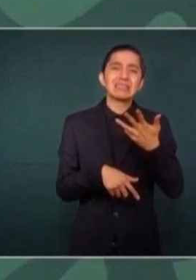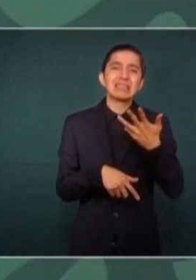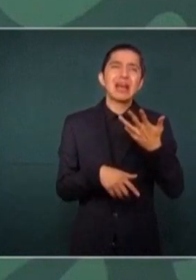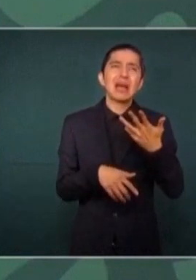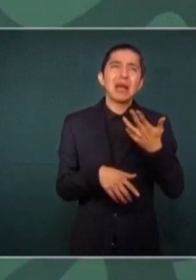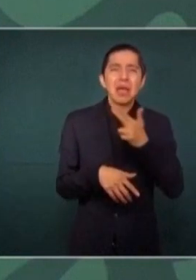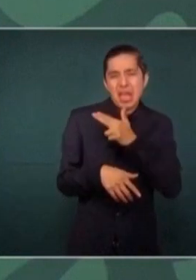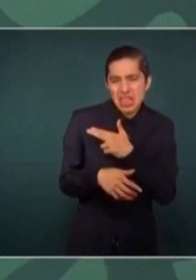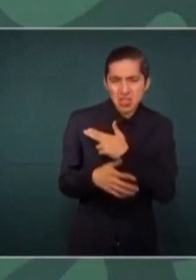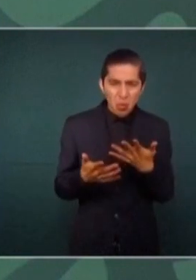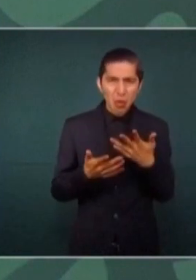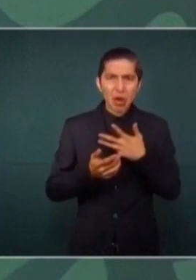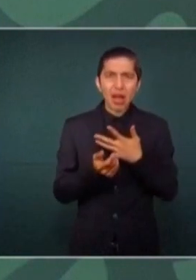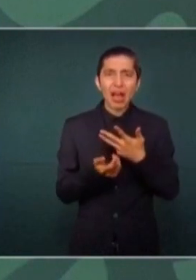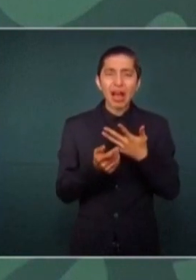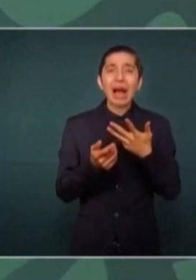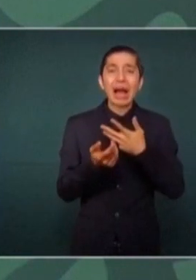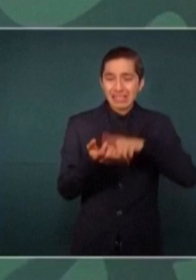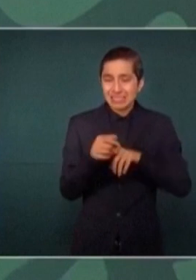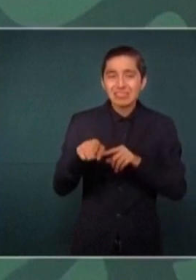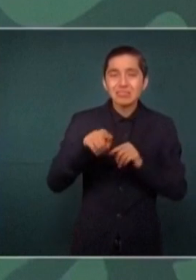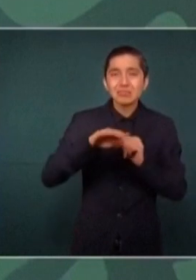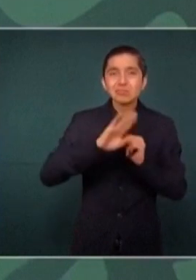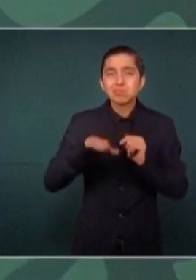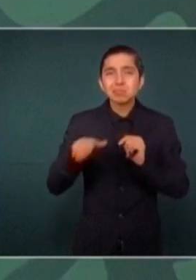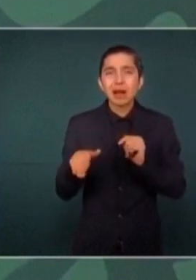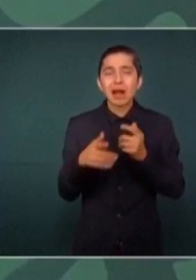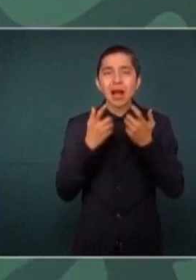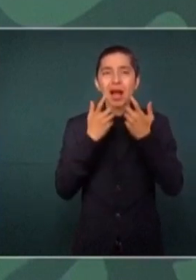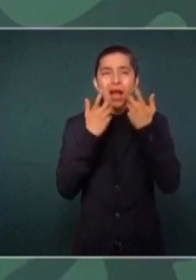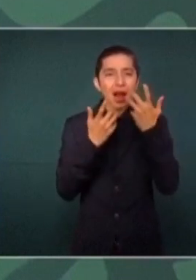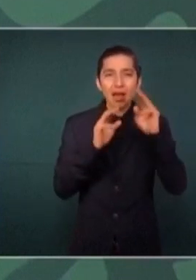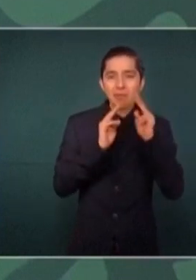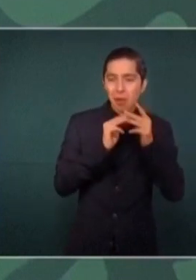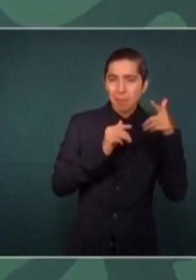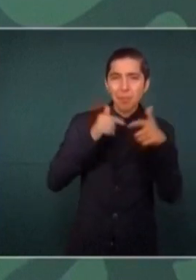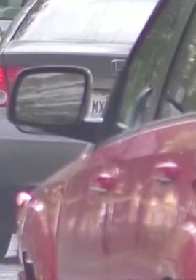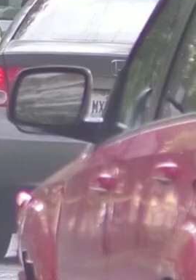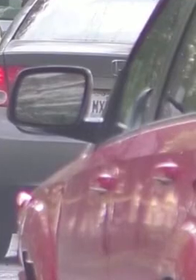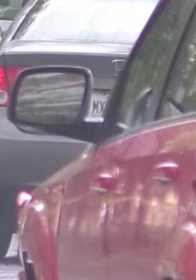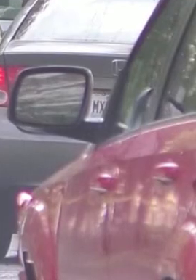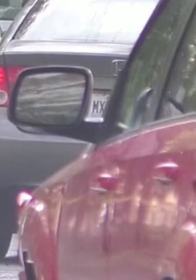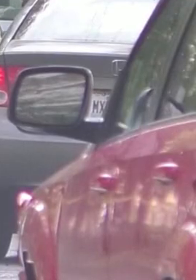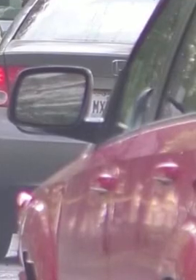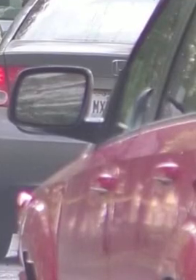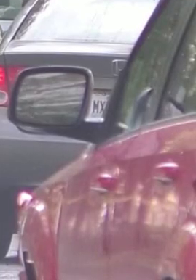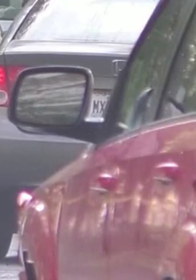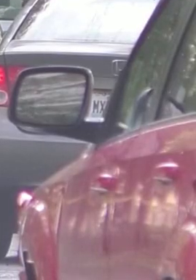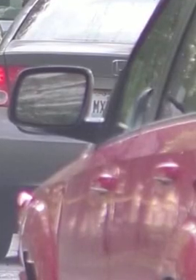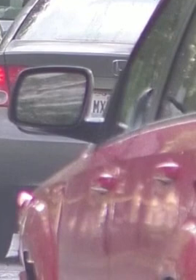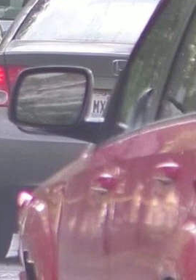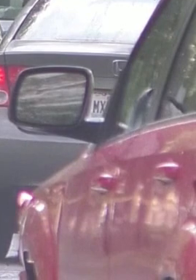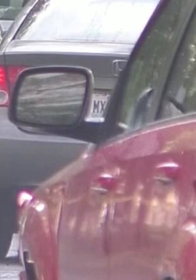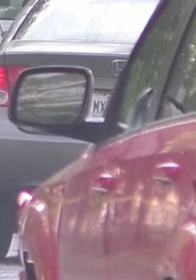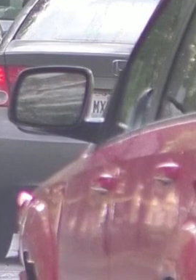attack. All of this has to do, without a doubt, with the work being carried out to guarantee peace and security. Authorities